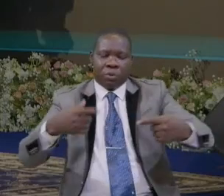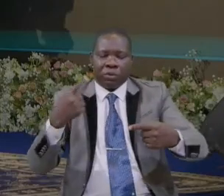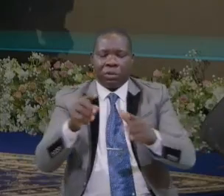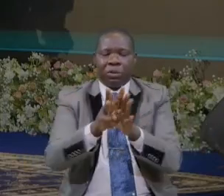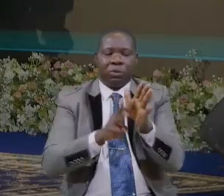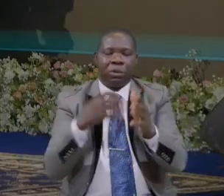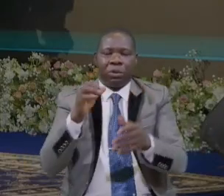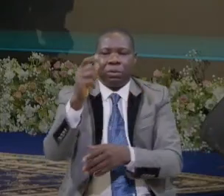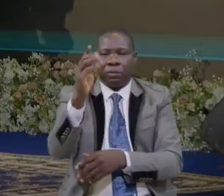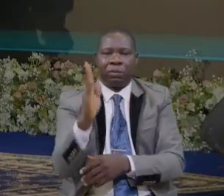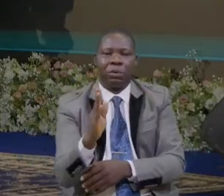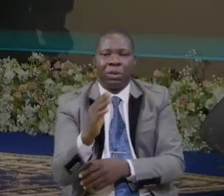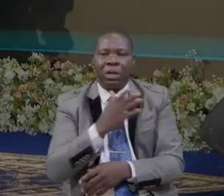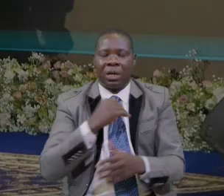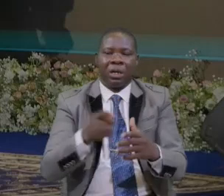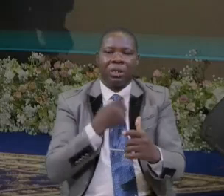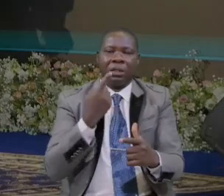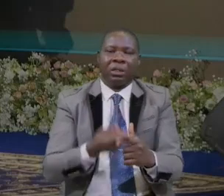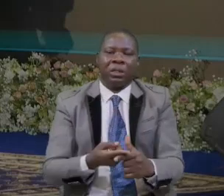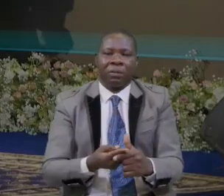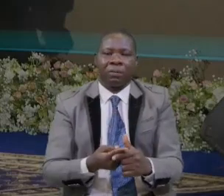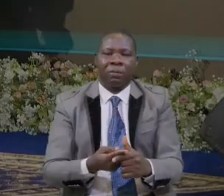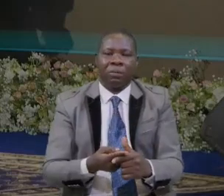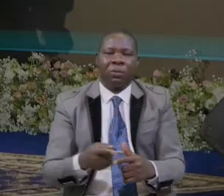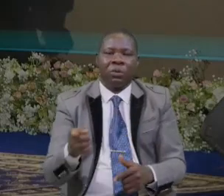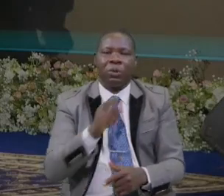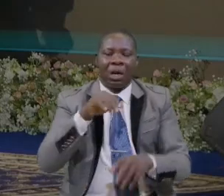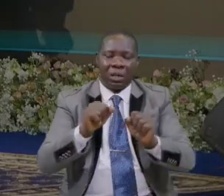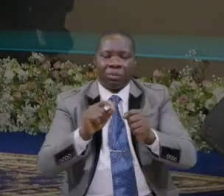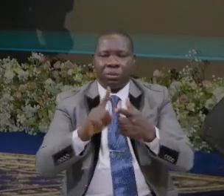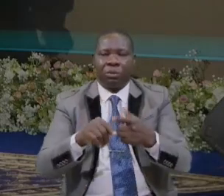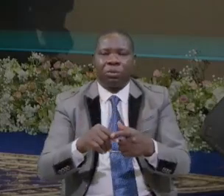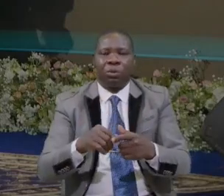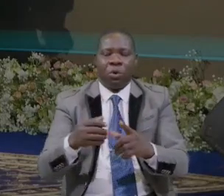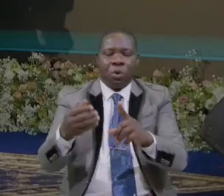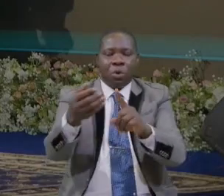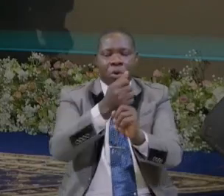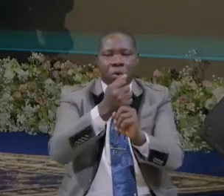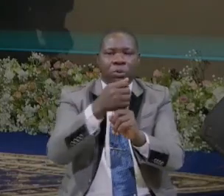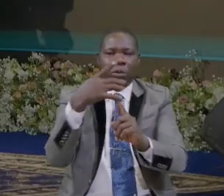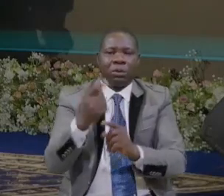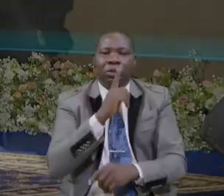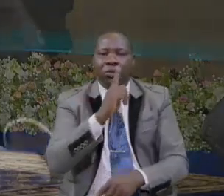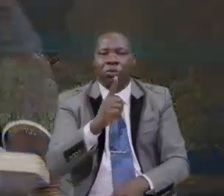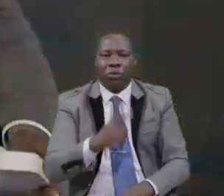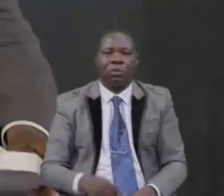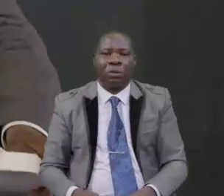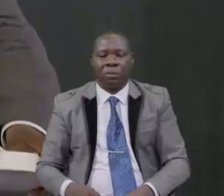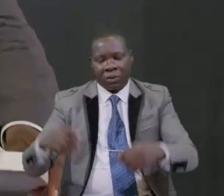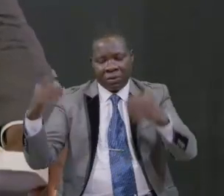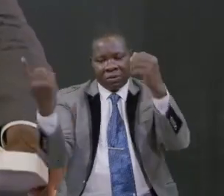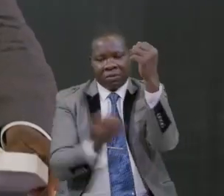And then you are able to uphold the truth. Smite.